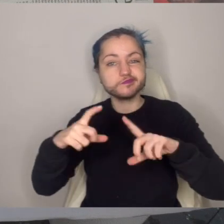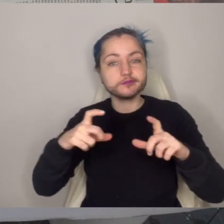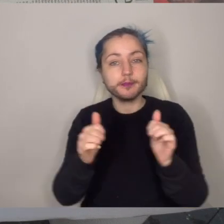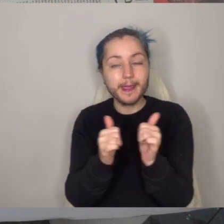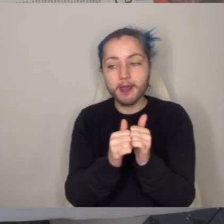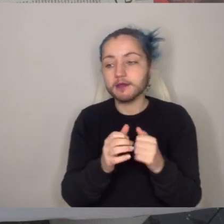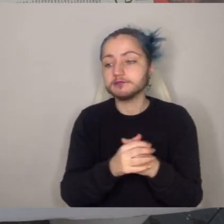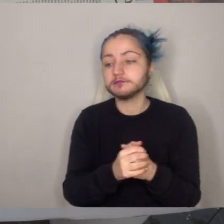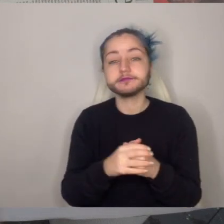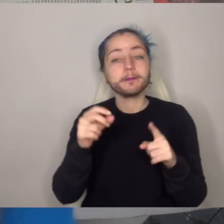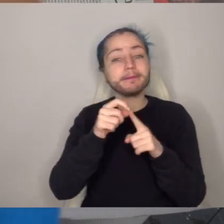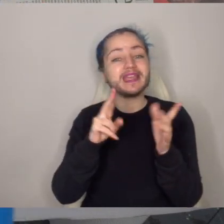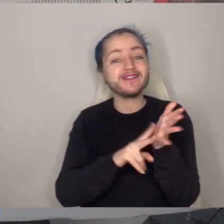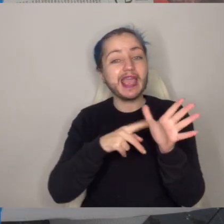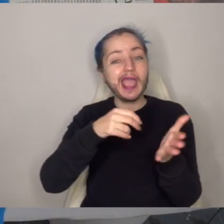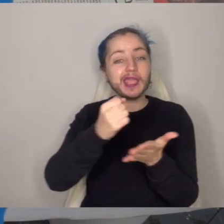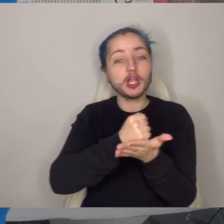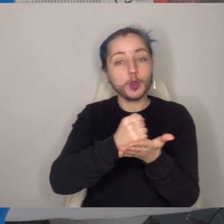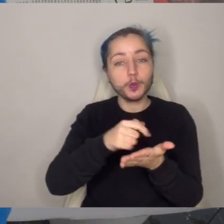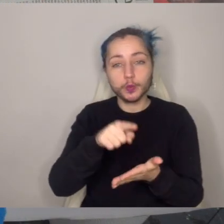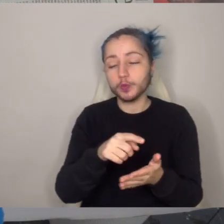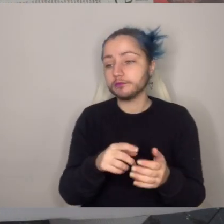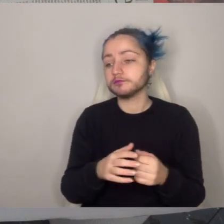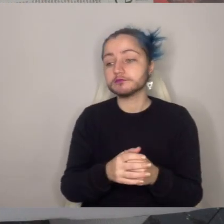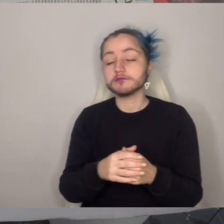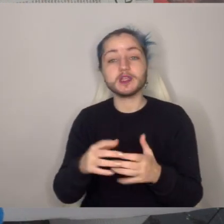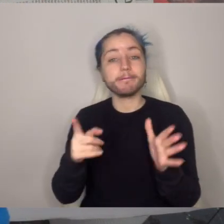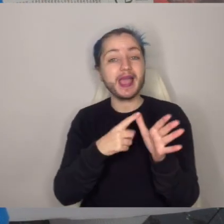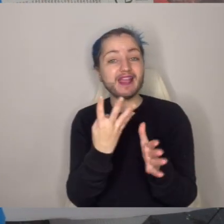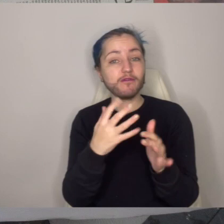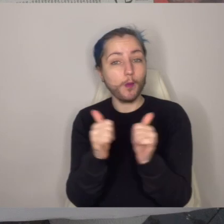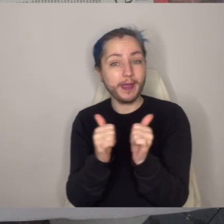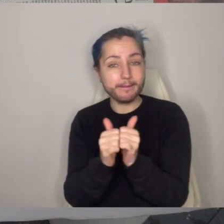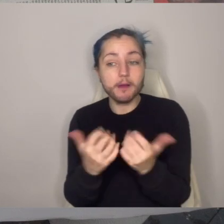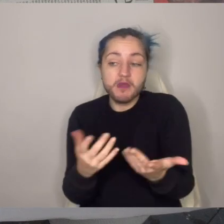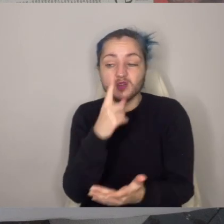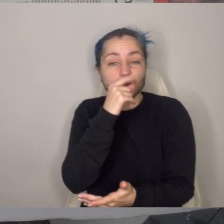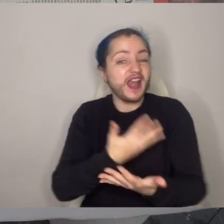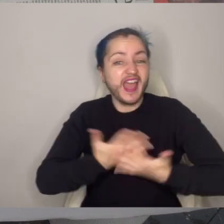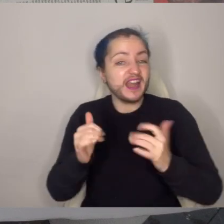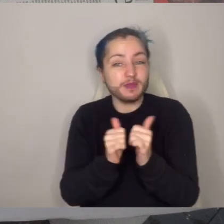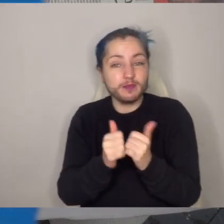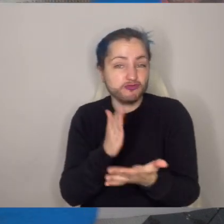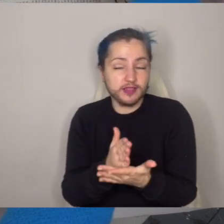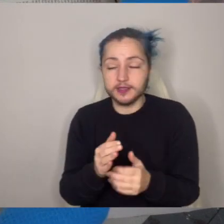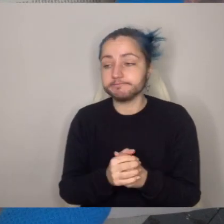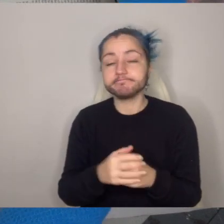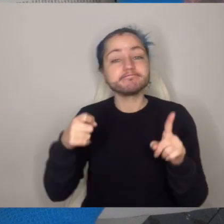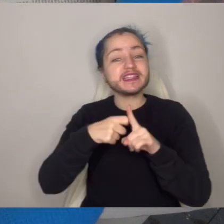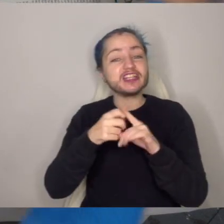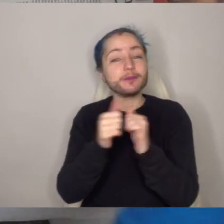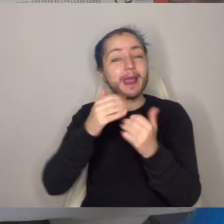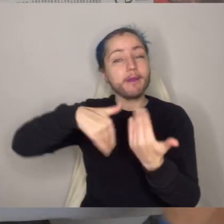some PVA glue, some ready cut A4 paper, but you can just use scrap paper if you want to, some